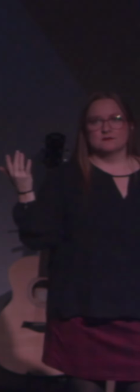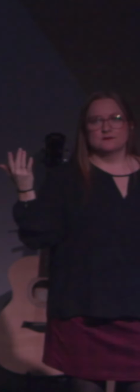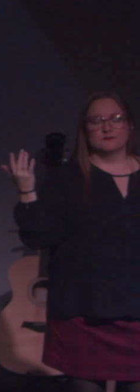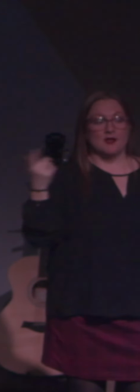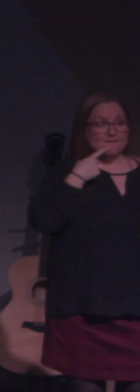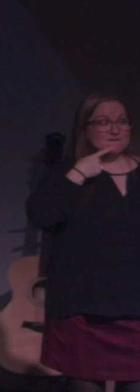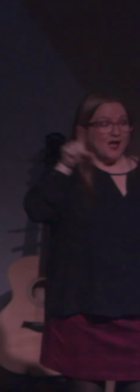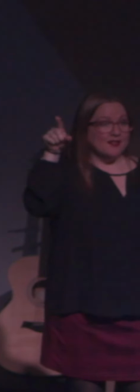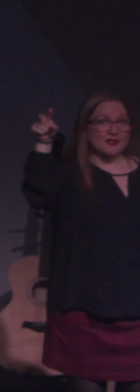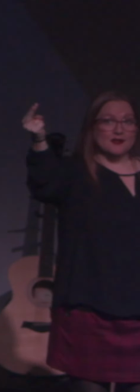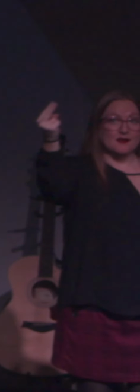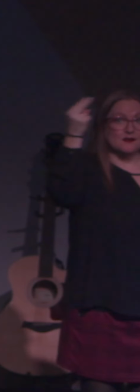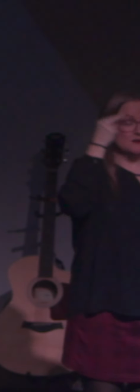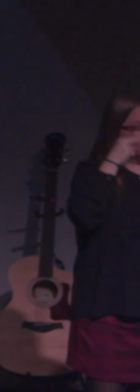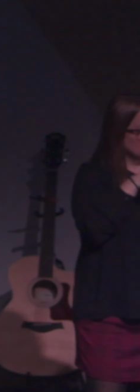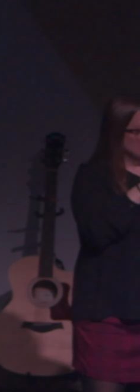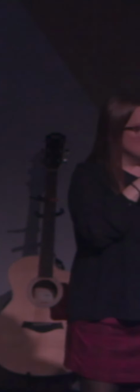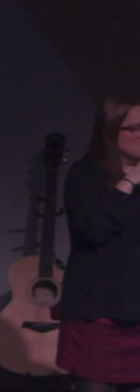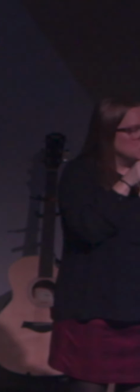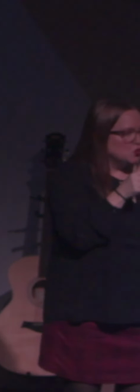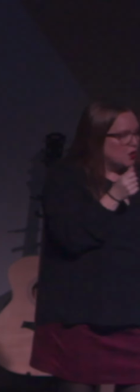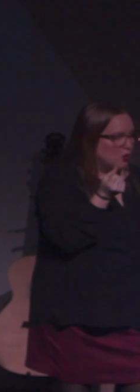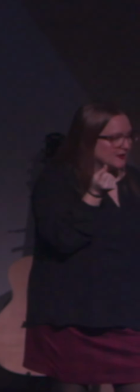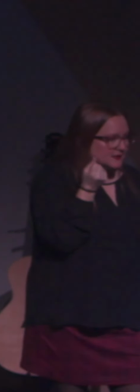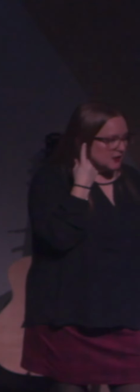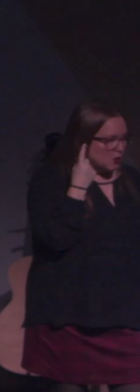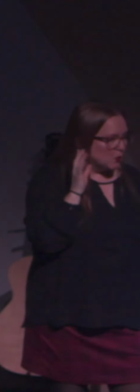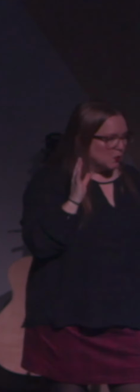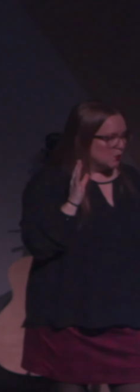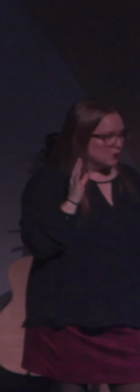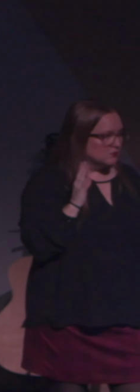And he finally told me, you don't get to know.